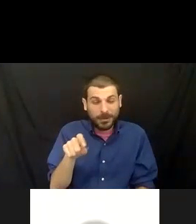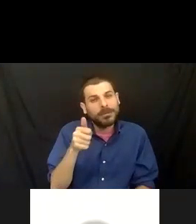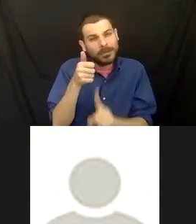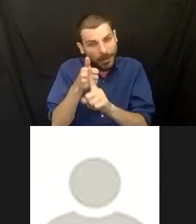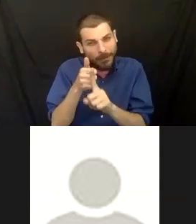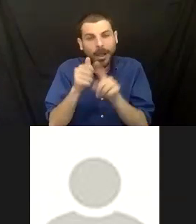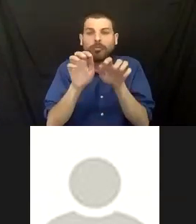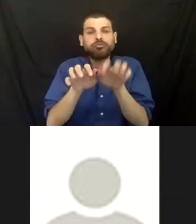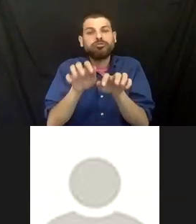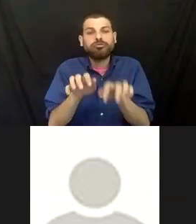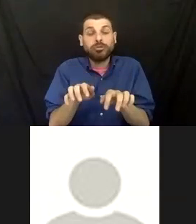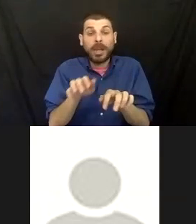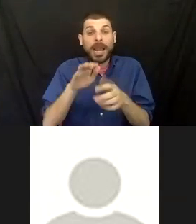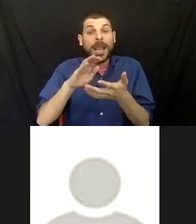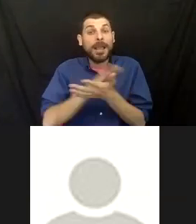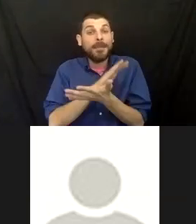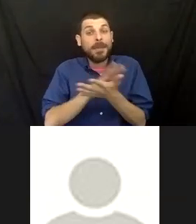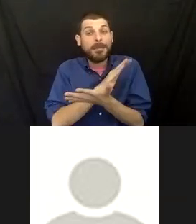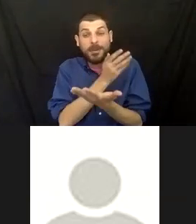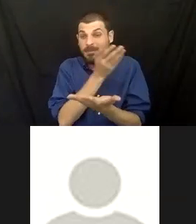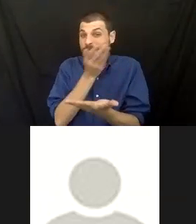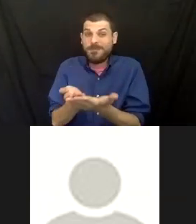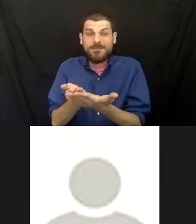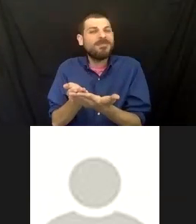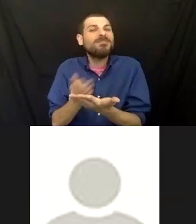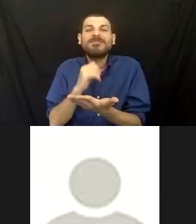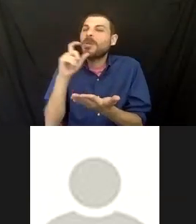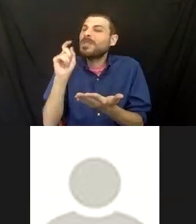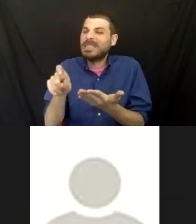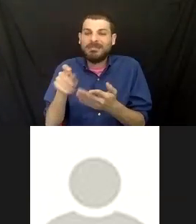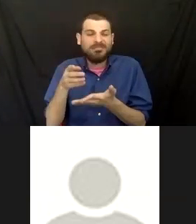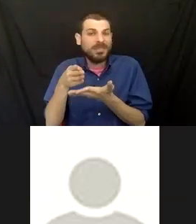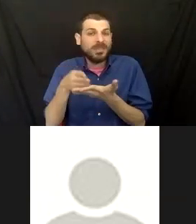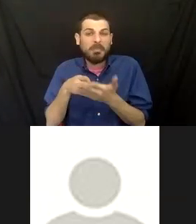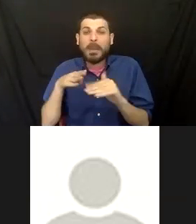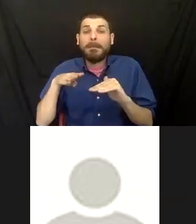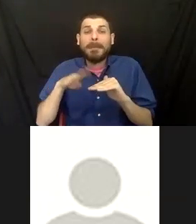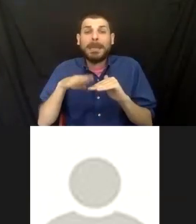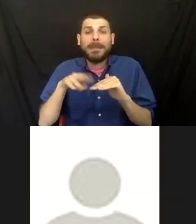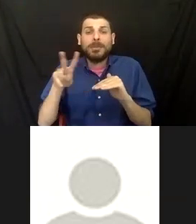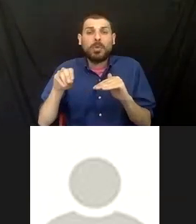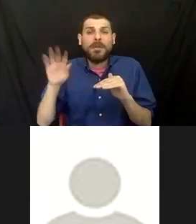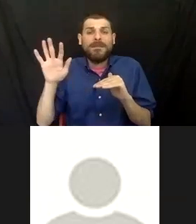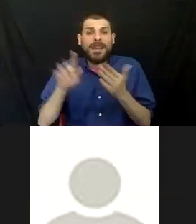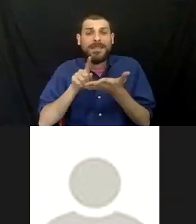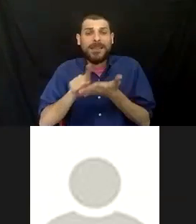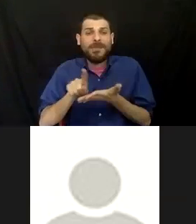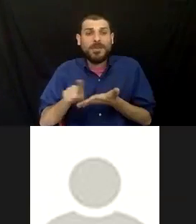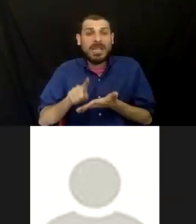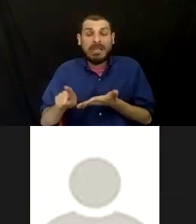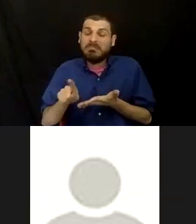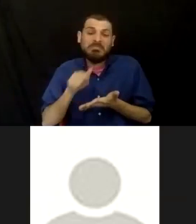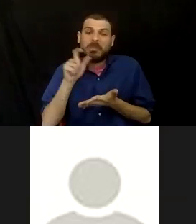provide documentation to get the minimum benefit of $205 per week. Now, if you want it to